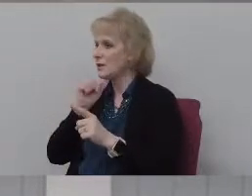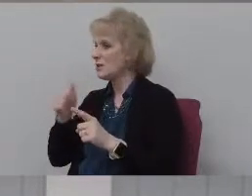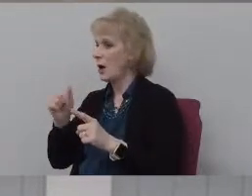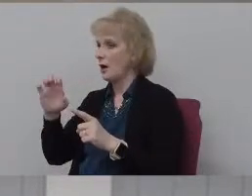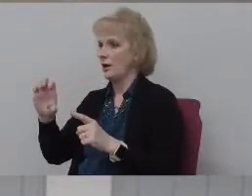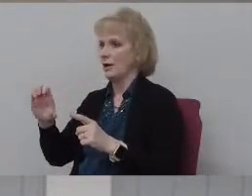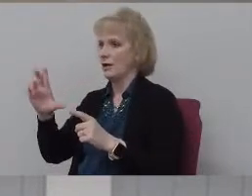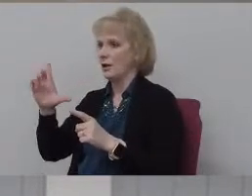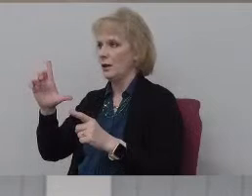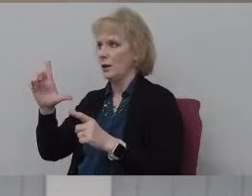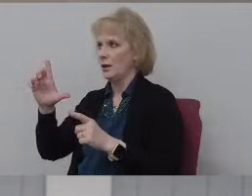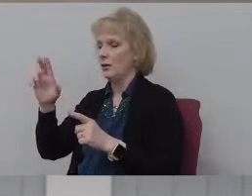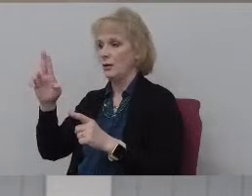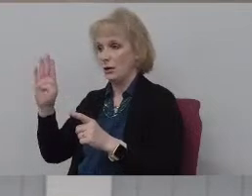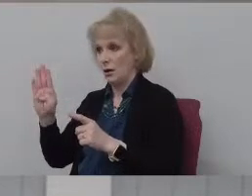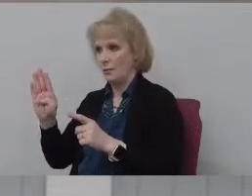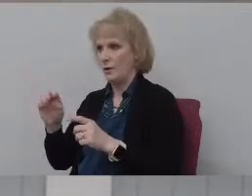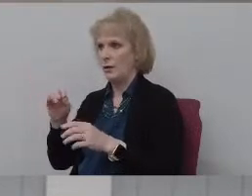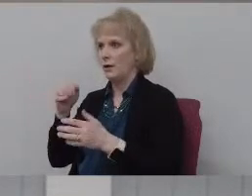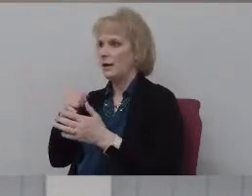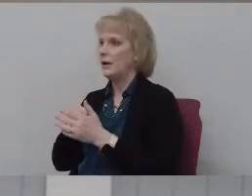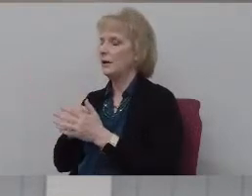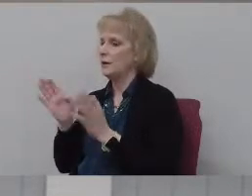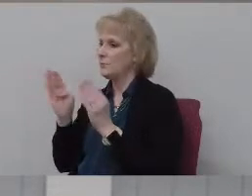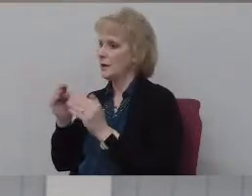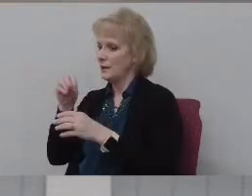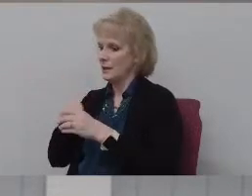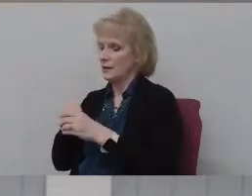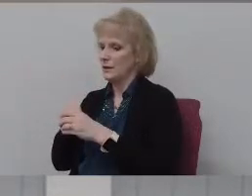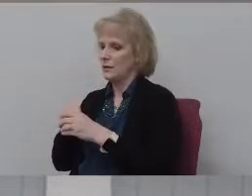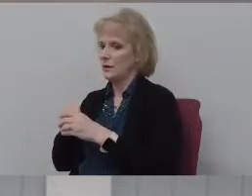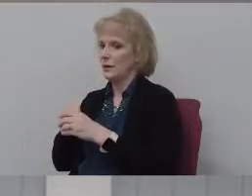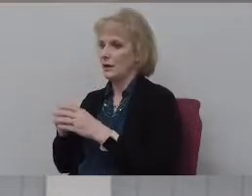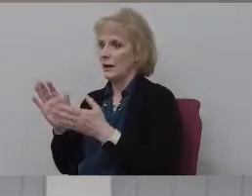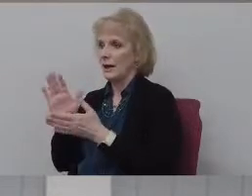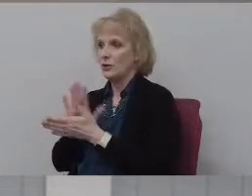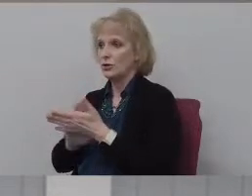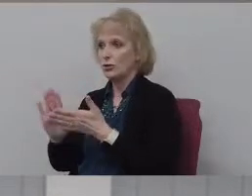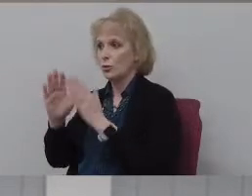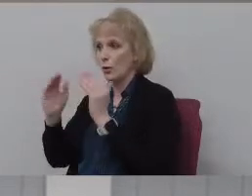See? It can meet in a schoolhouse, but it isn't a class.